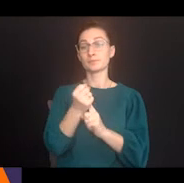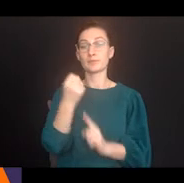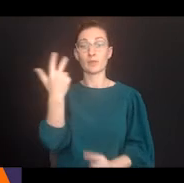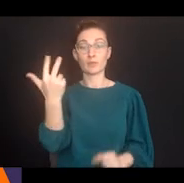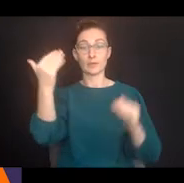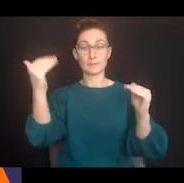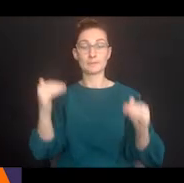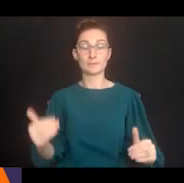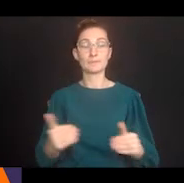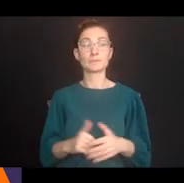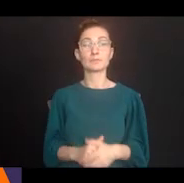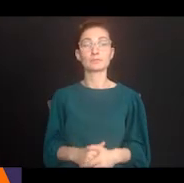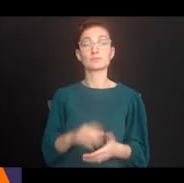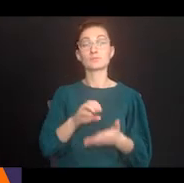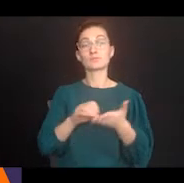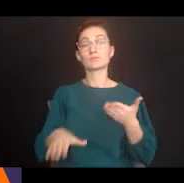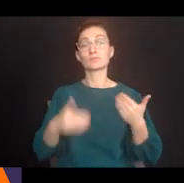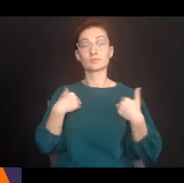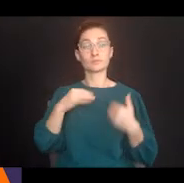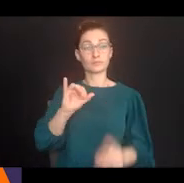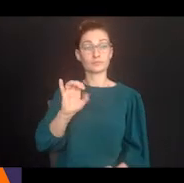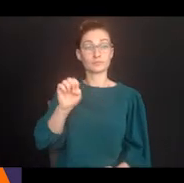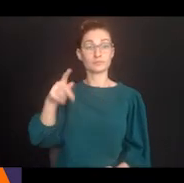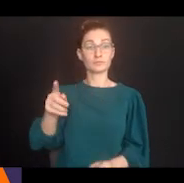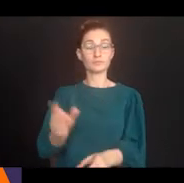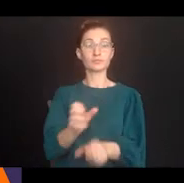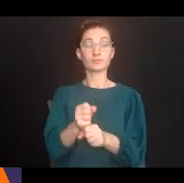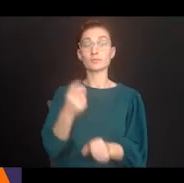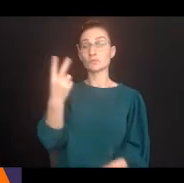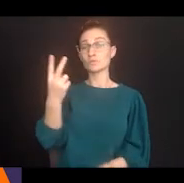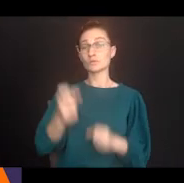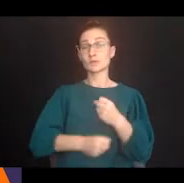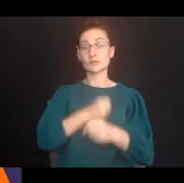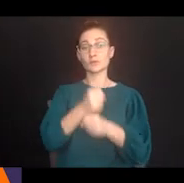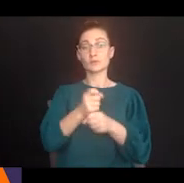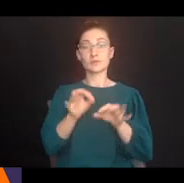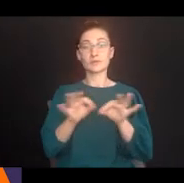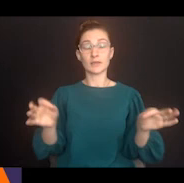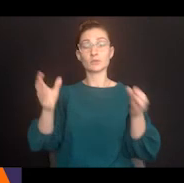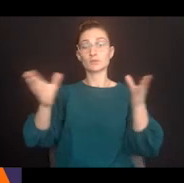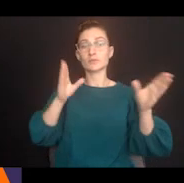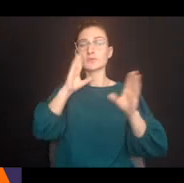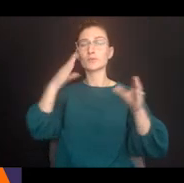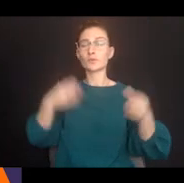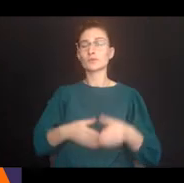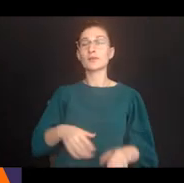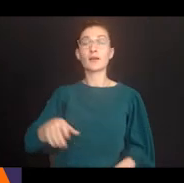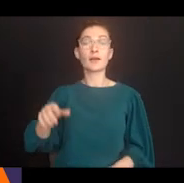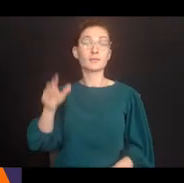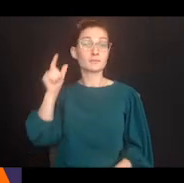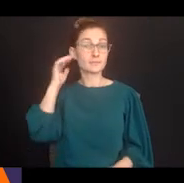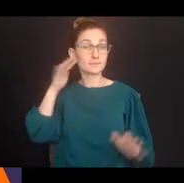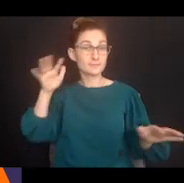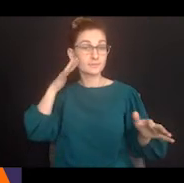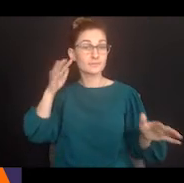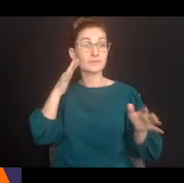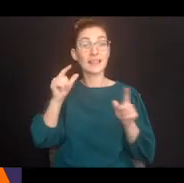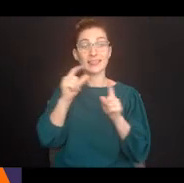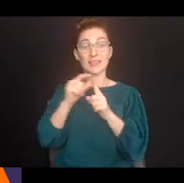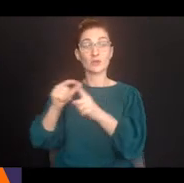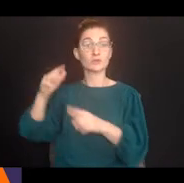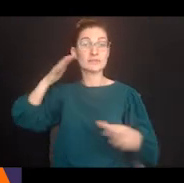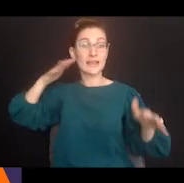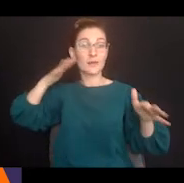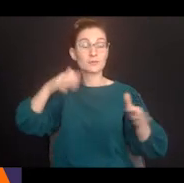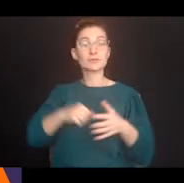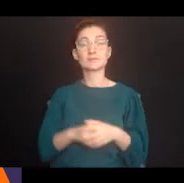Hypothetical 3. Student with an IEP received 2 years of language services focusing on letter sounds. Student did not